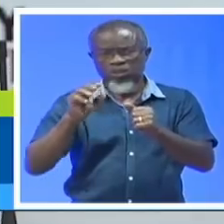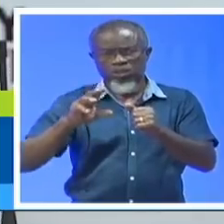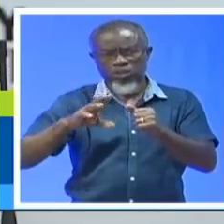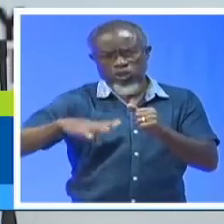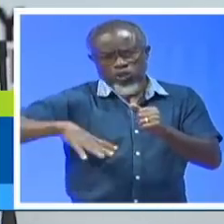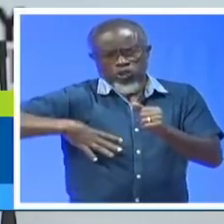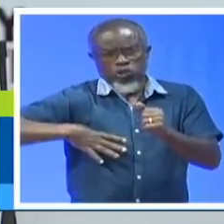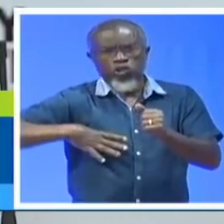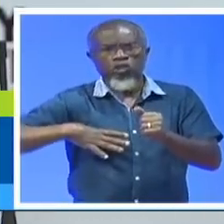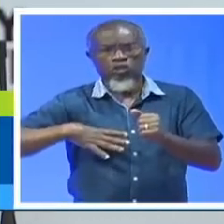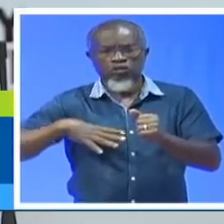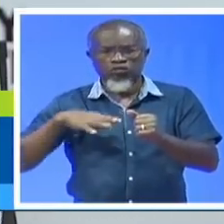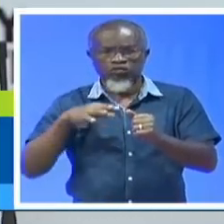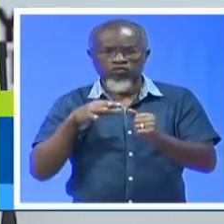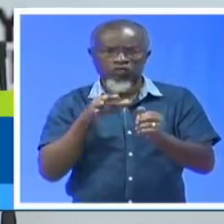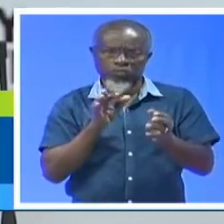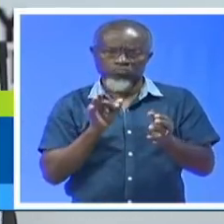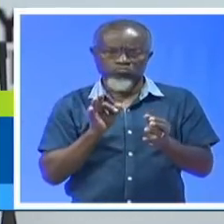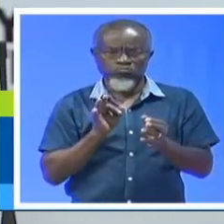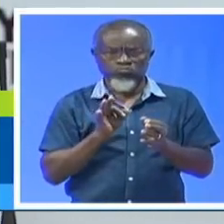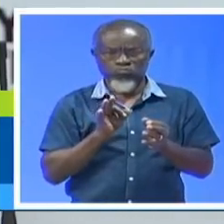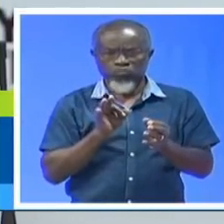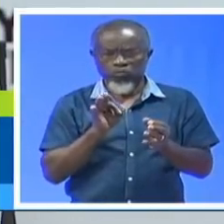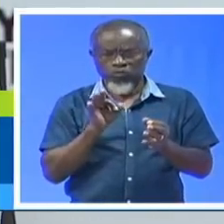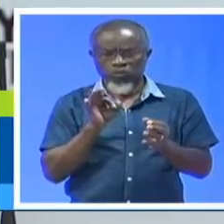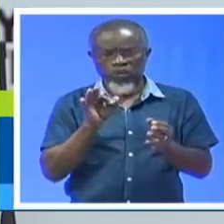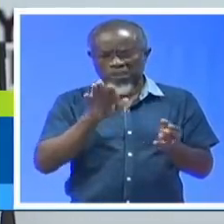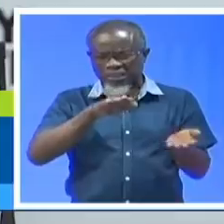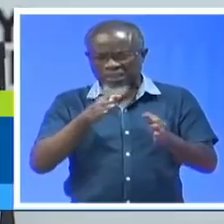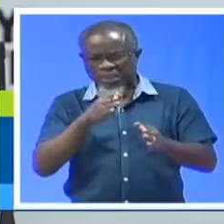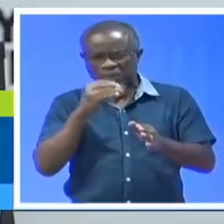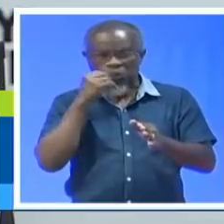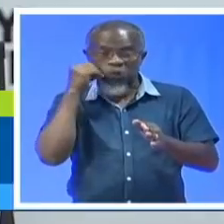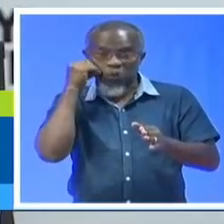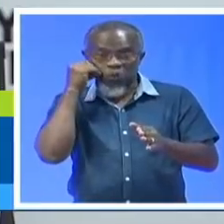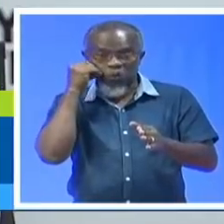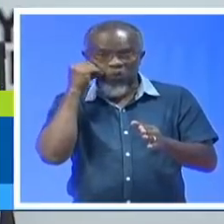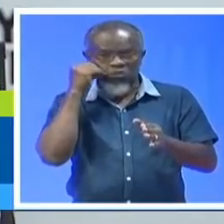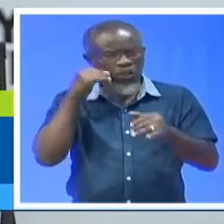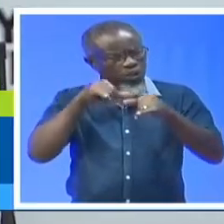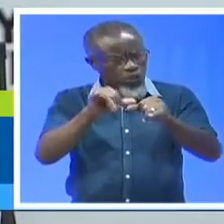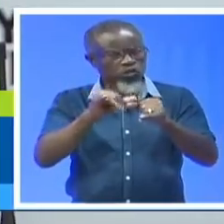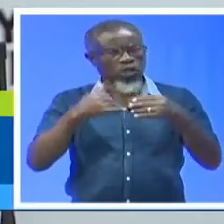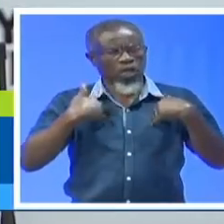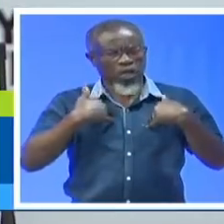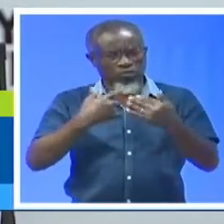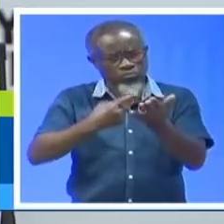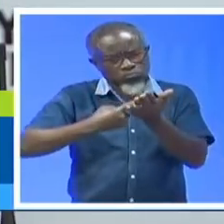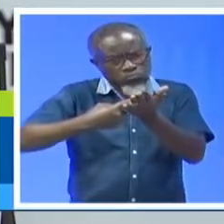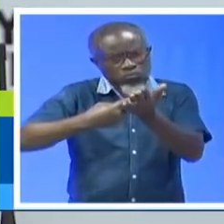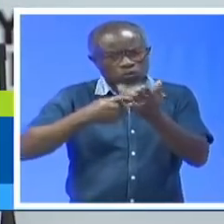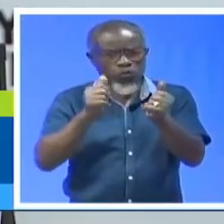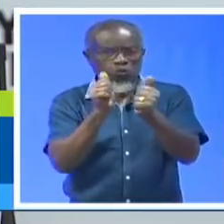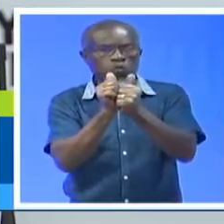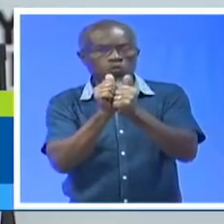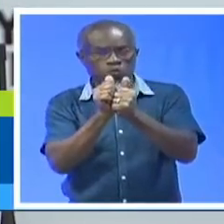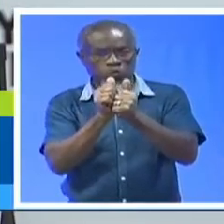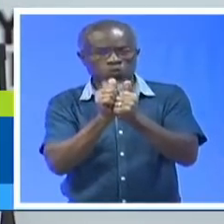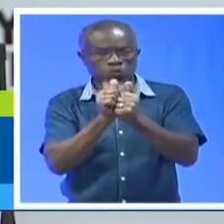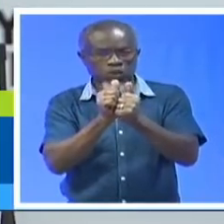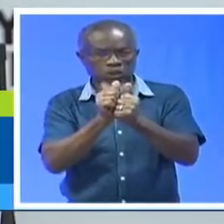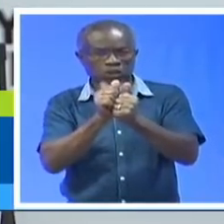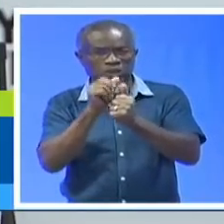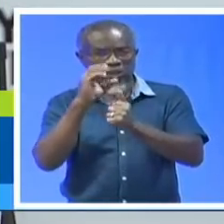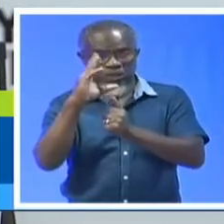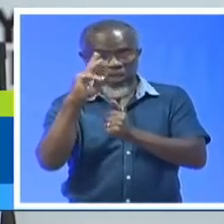that. And Mr. Belgrove is liaising with our Chief Public Health Inspector under the Office of the Chief Medical Officer and